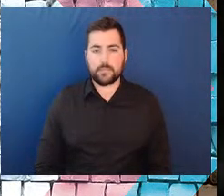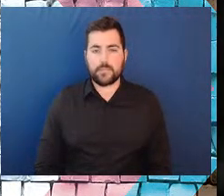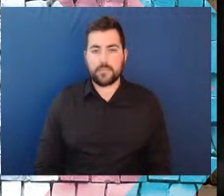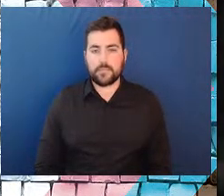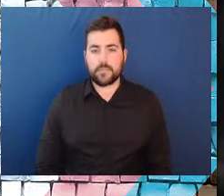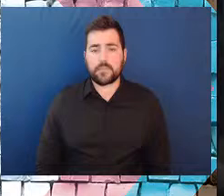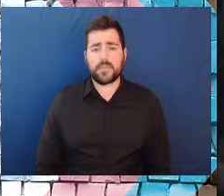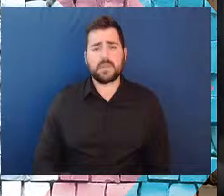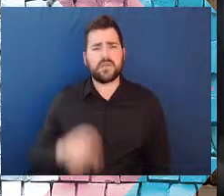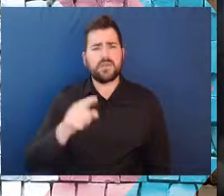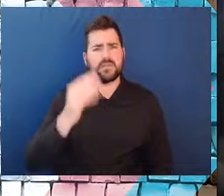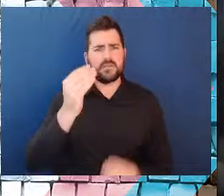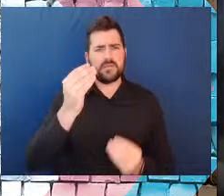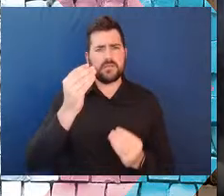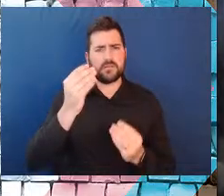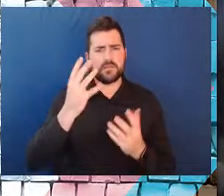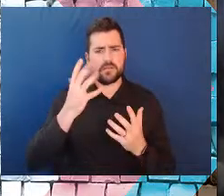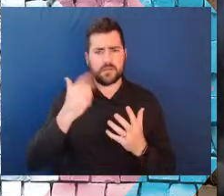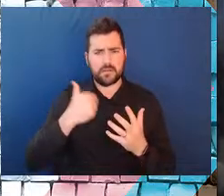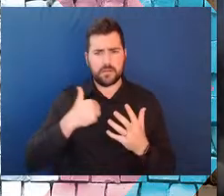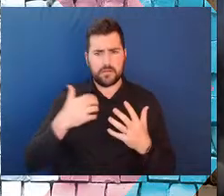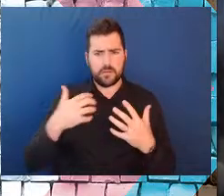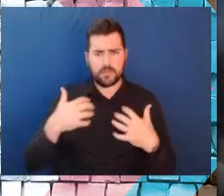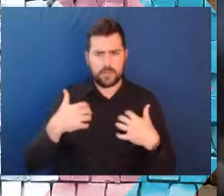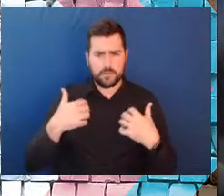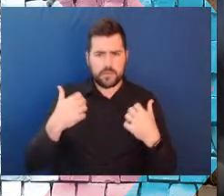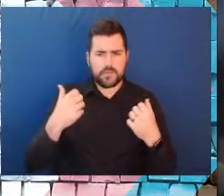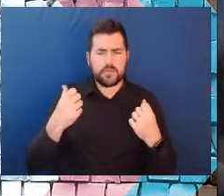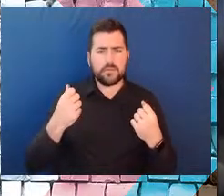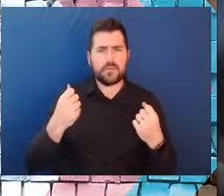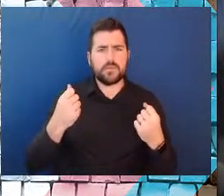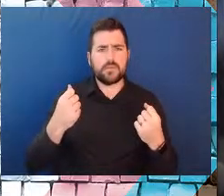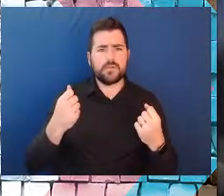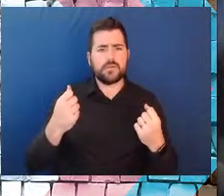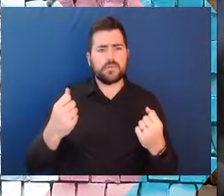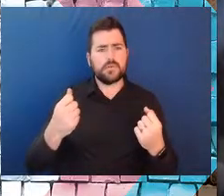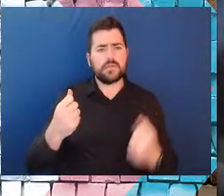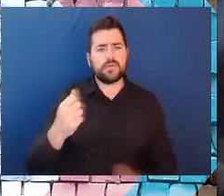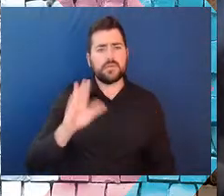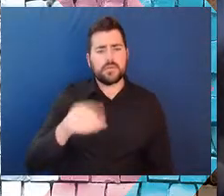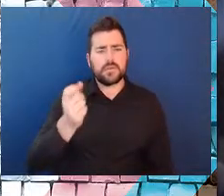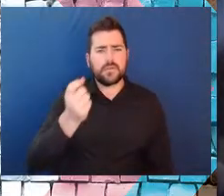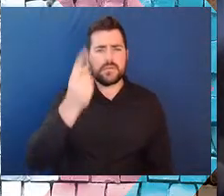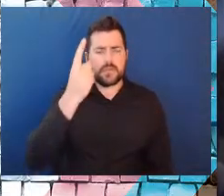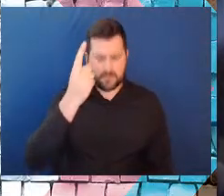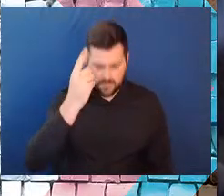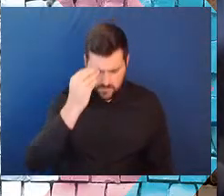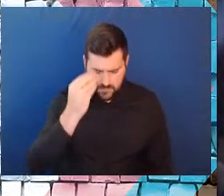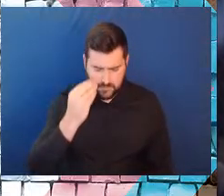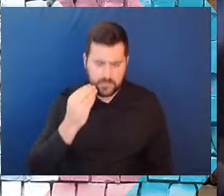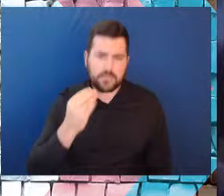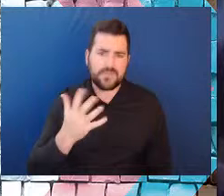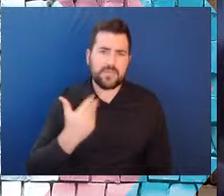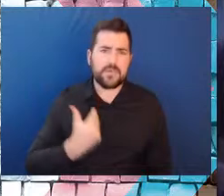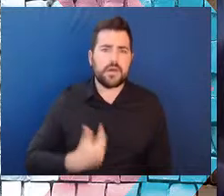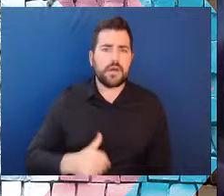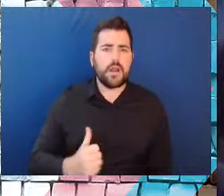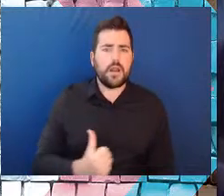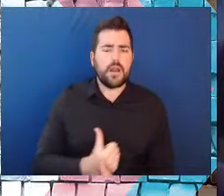Said I was brave. They said, what do you think I